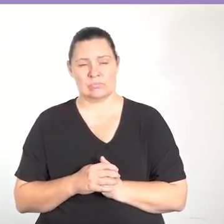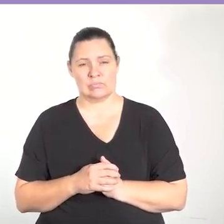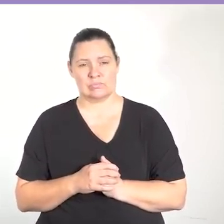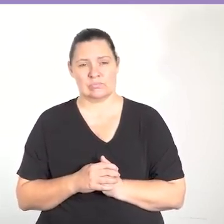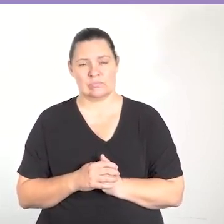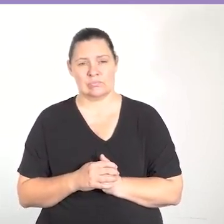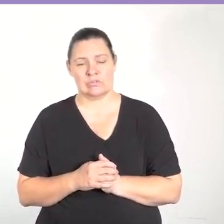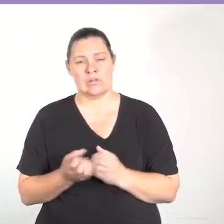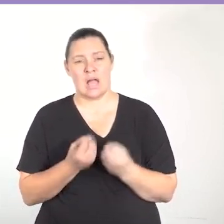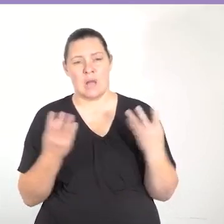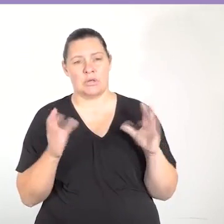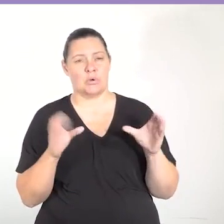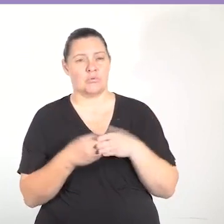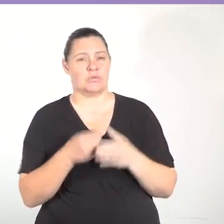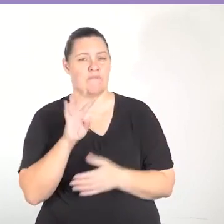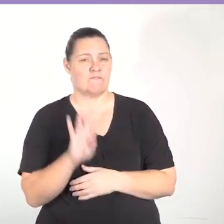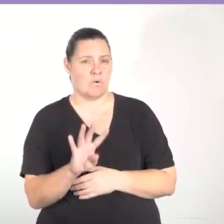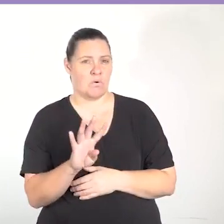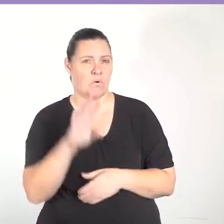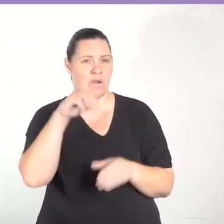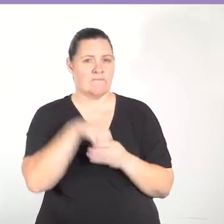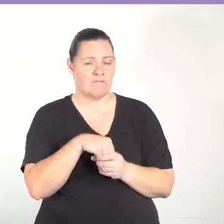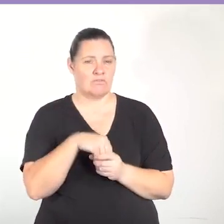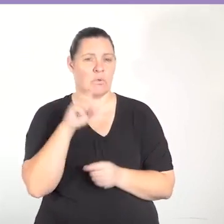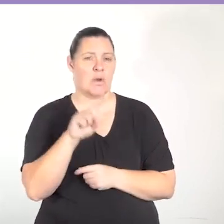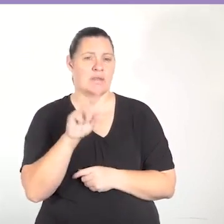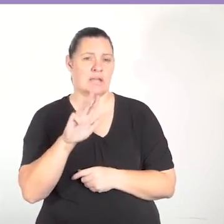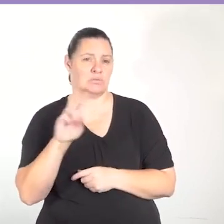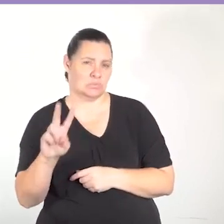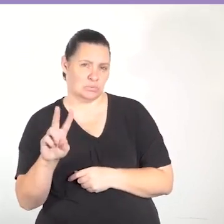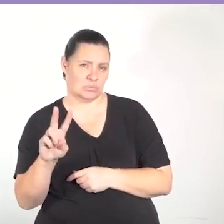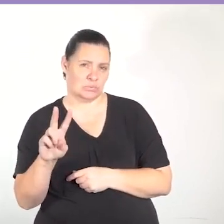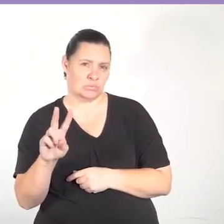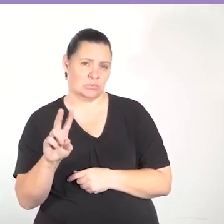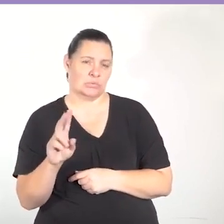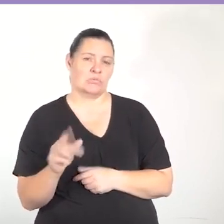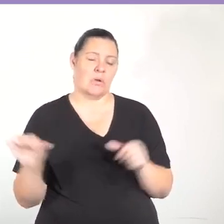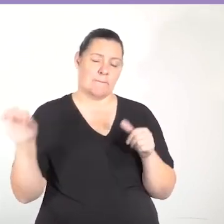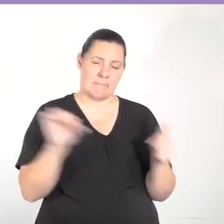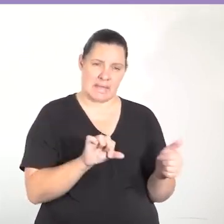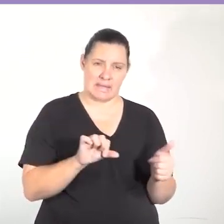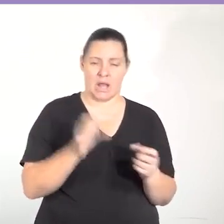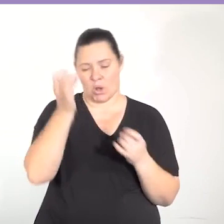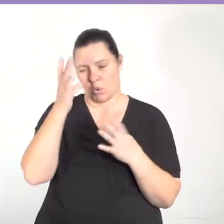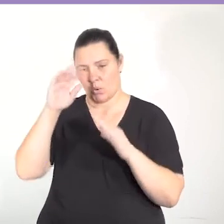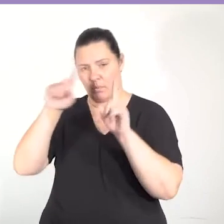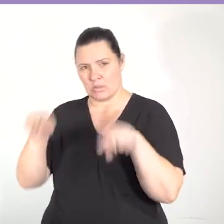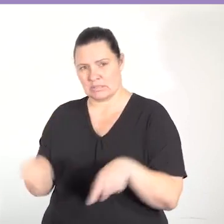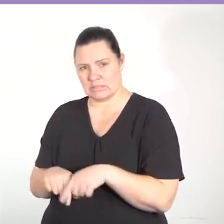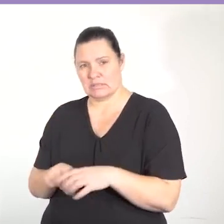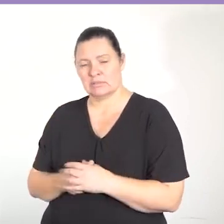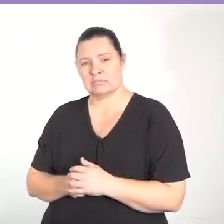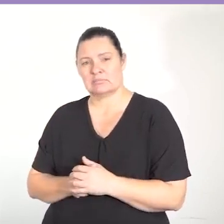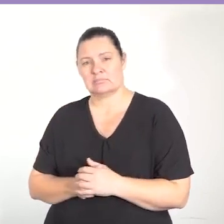So now I need to find out how many groups of 4 are in 192. Again, I'm going to go back to my clue